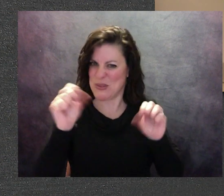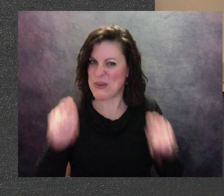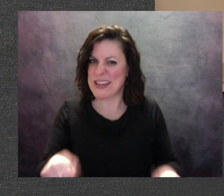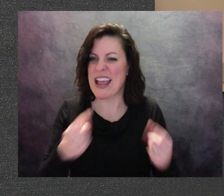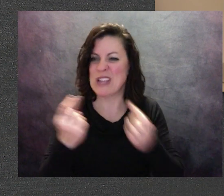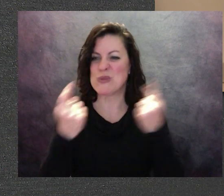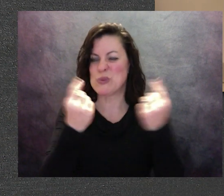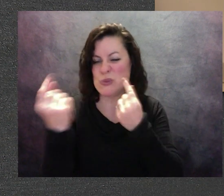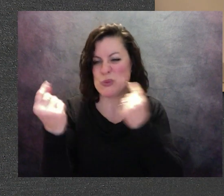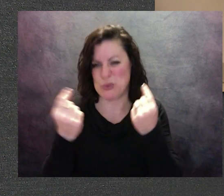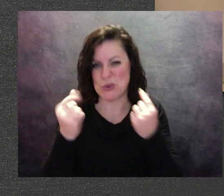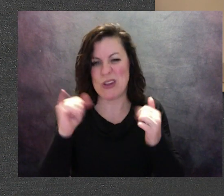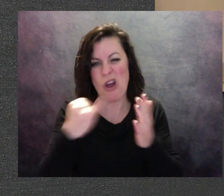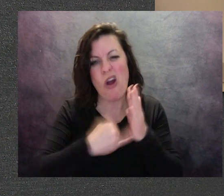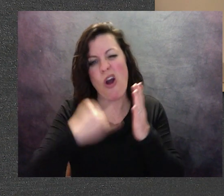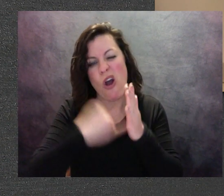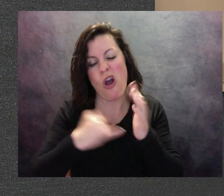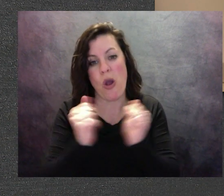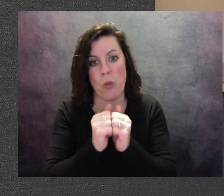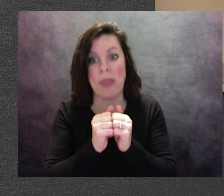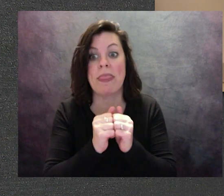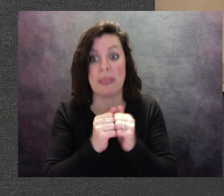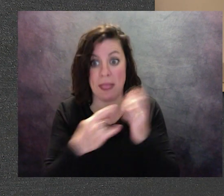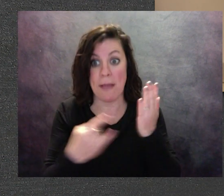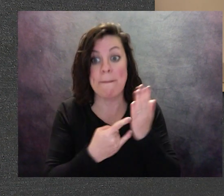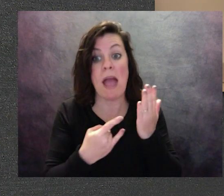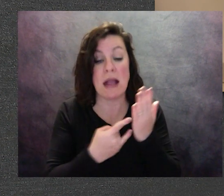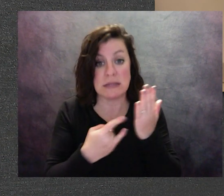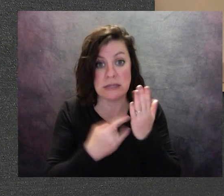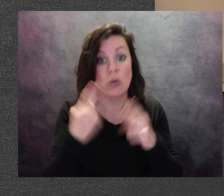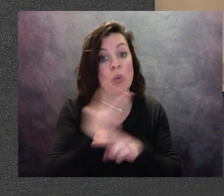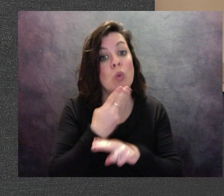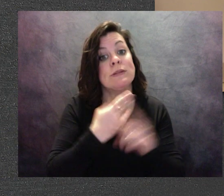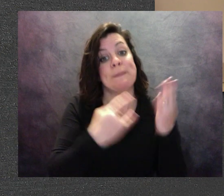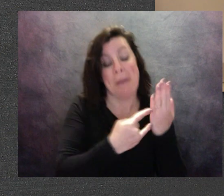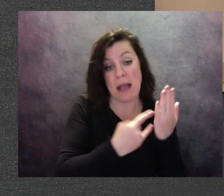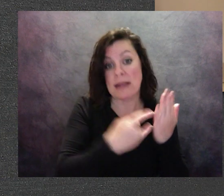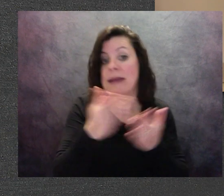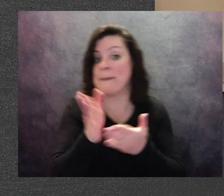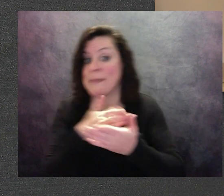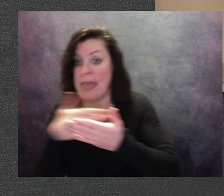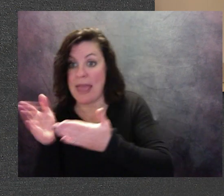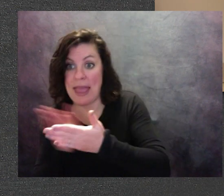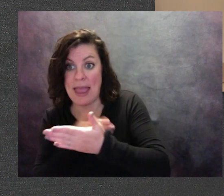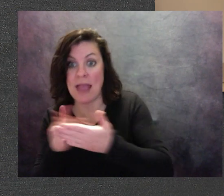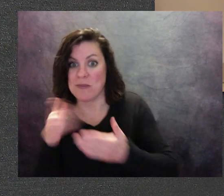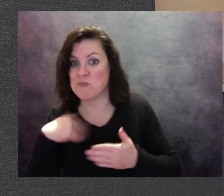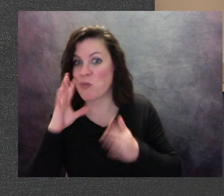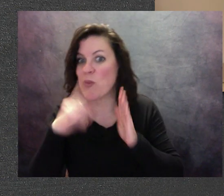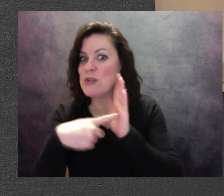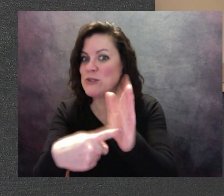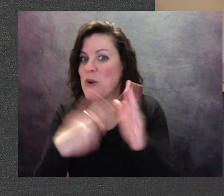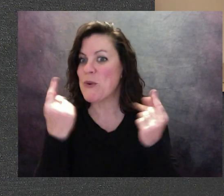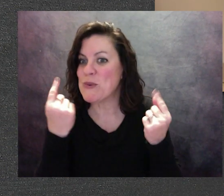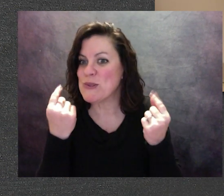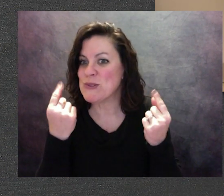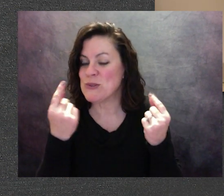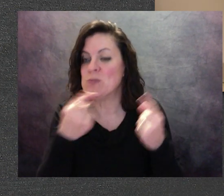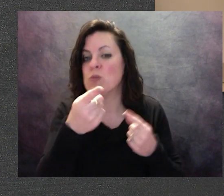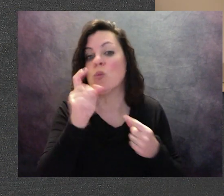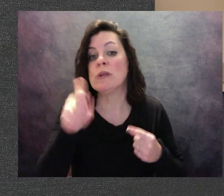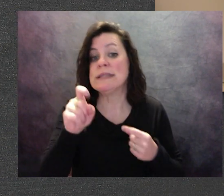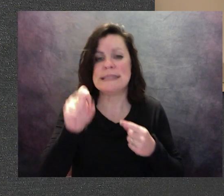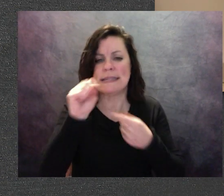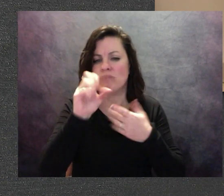do with a magnet and paint. And I'm going to show you what you need.